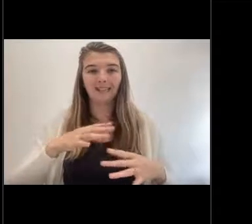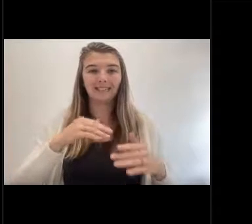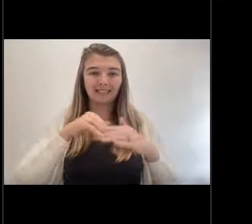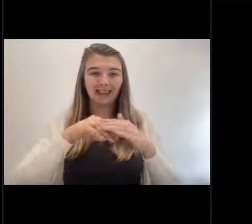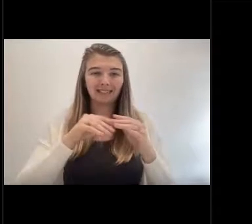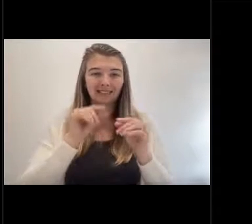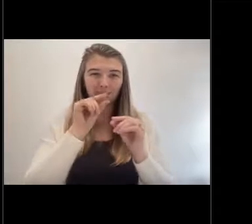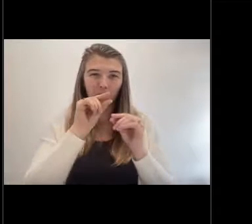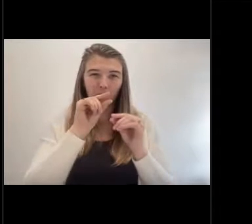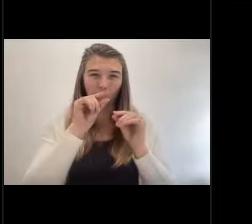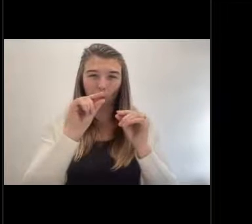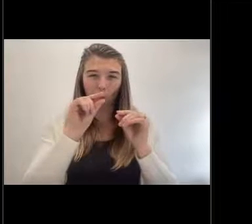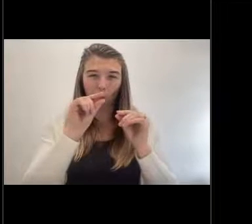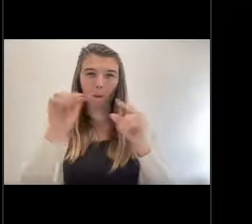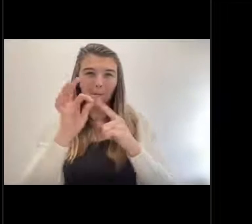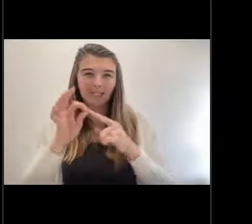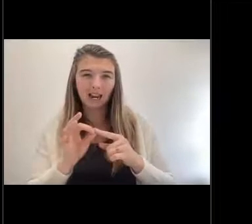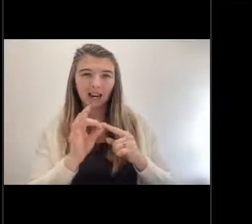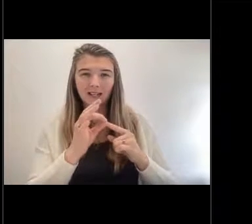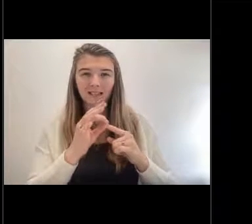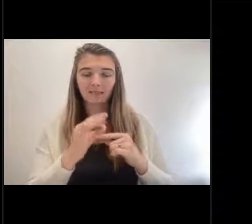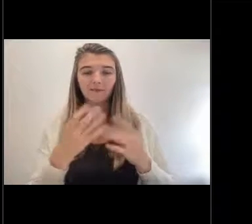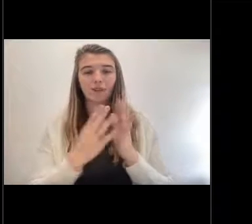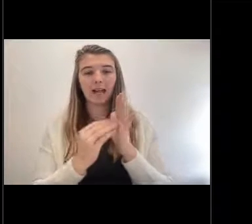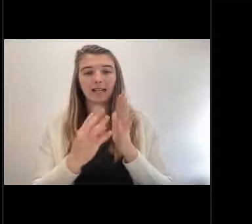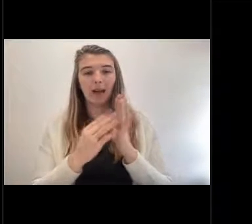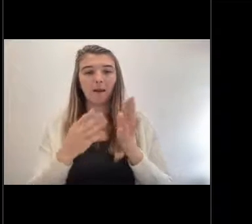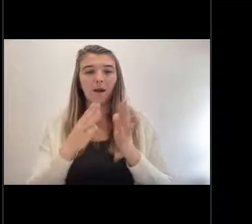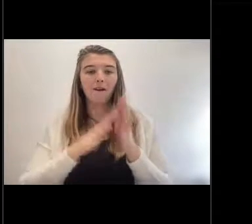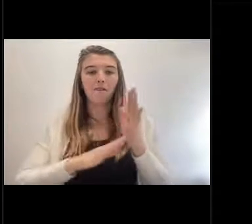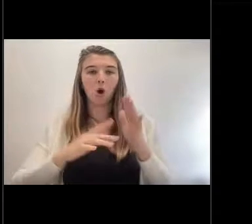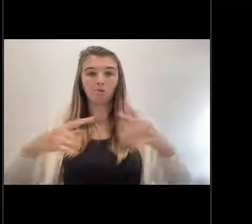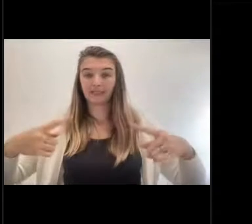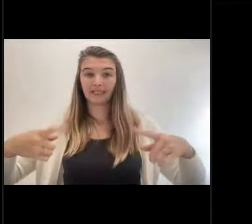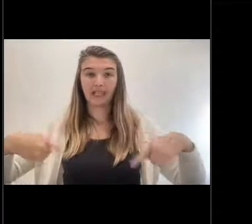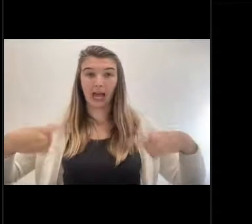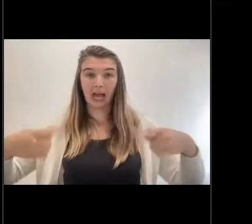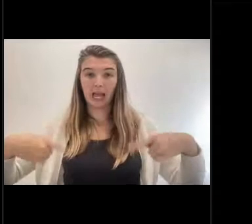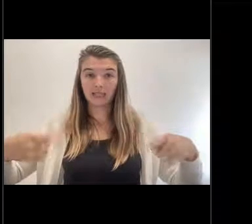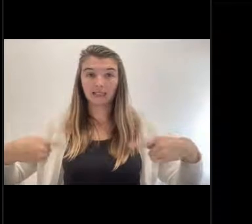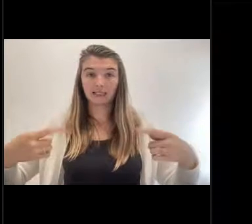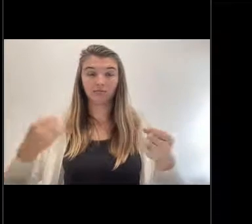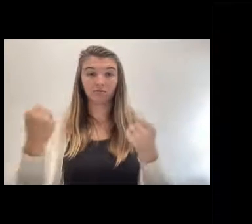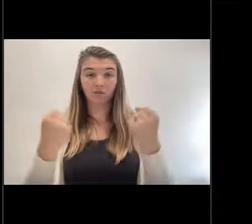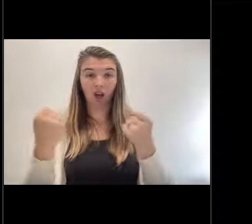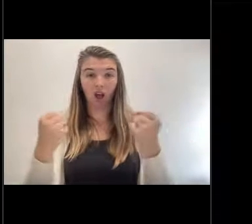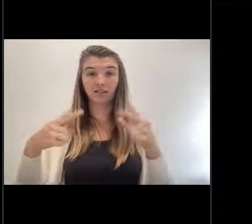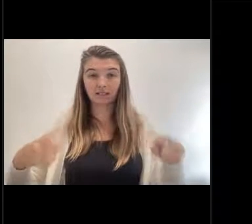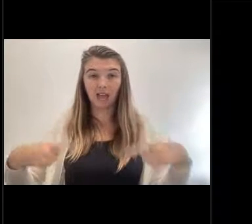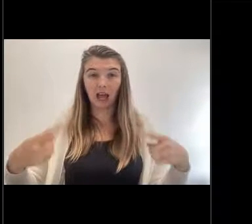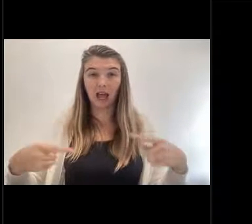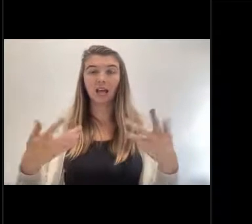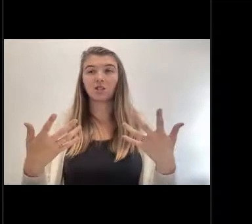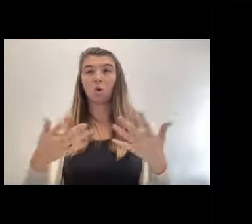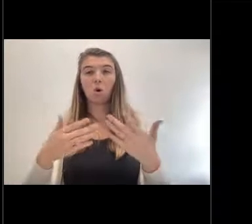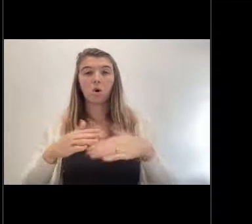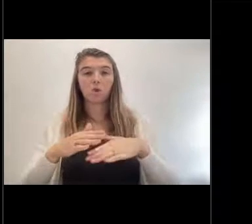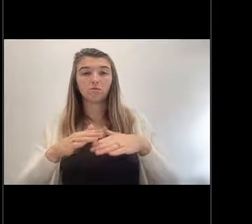microparticles. They could be, for example, from tires, from car tires, or from our shoes, or